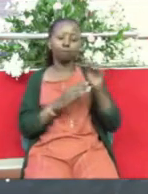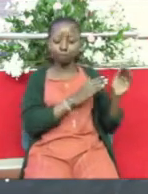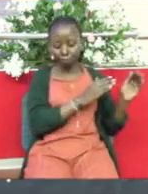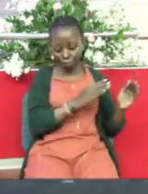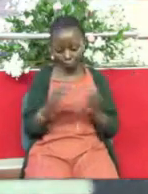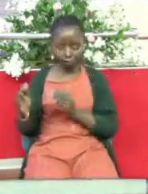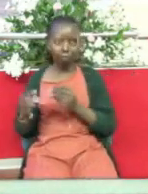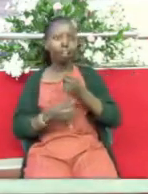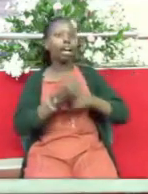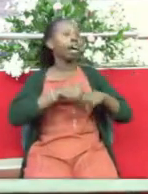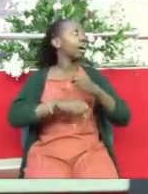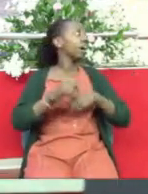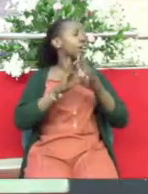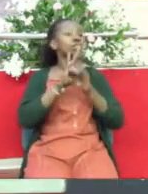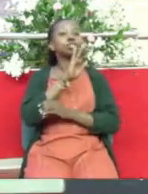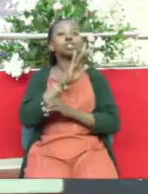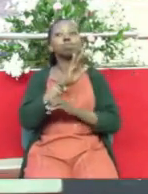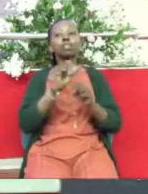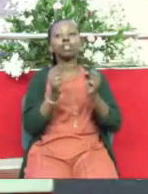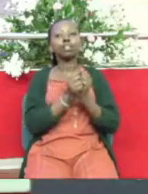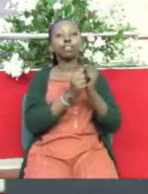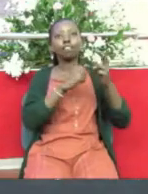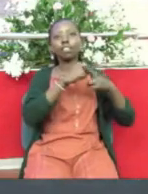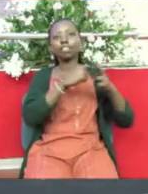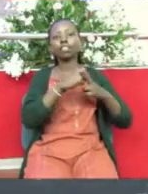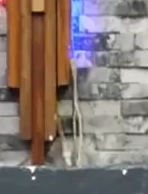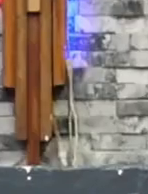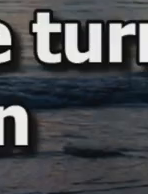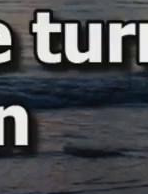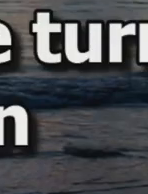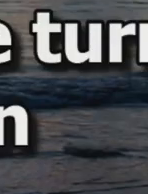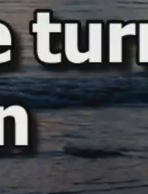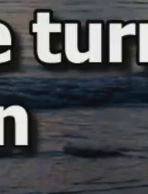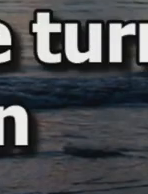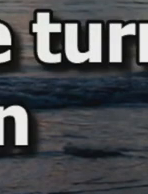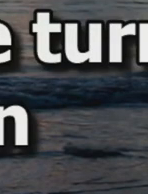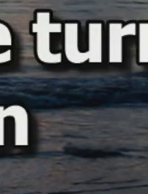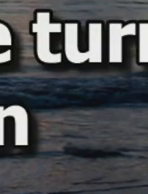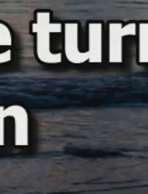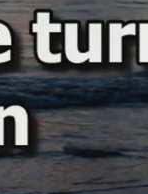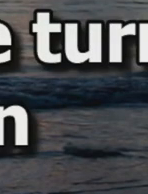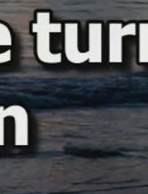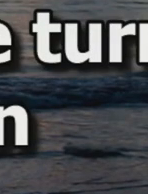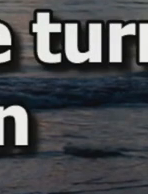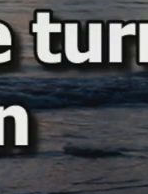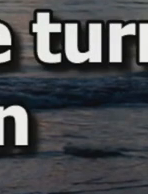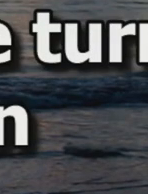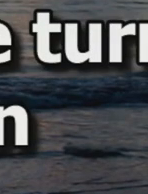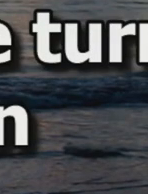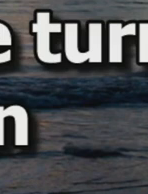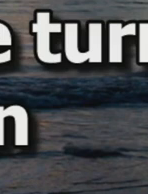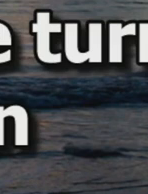chapter 17 verse 6. Tukirudi kwenye Mitume 17 mstari wa 6. Acts 17, these who have turned the